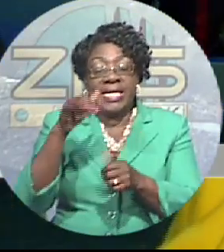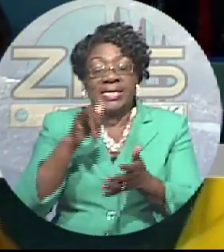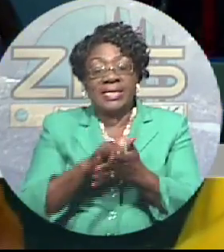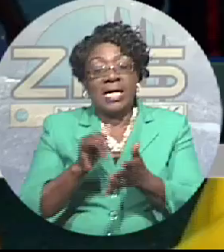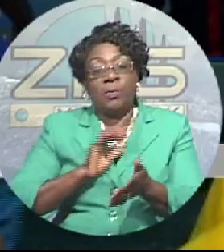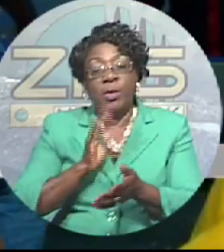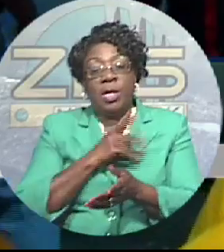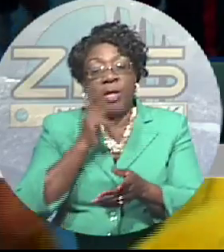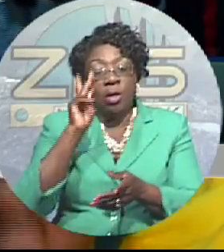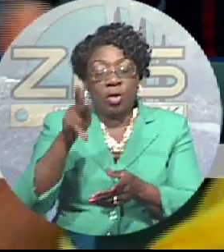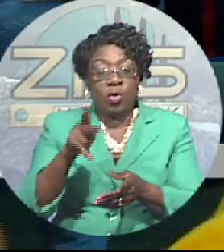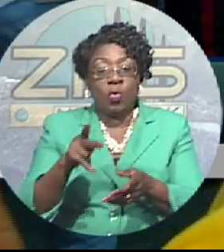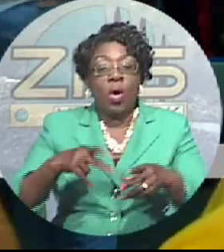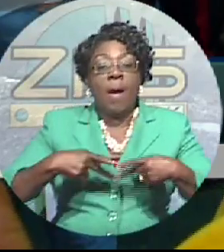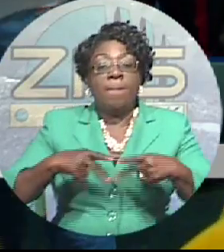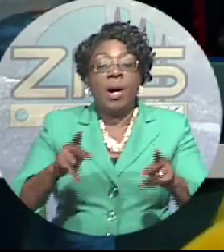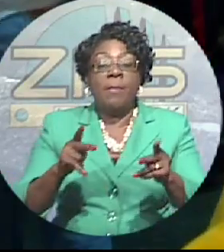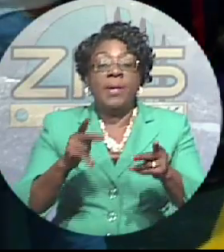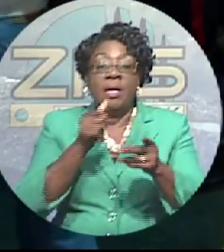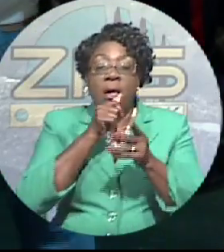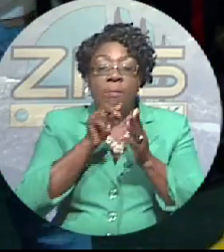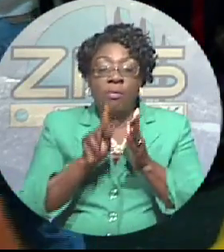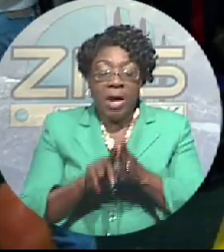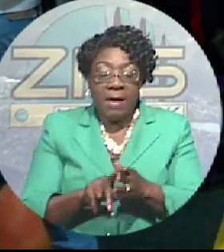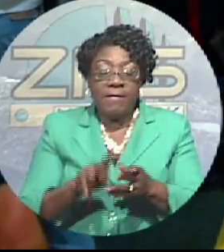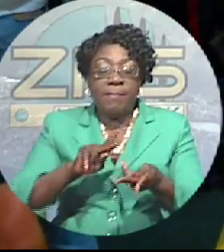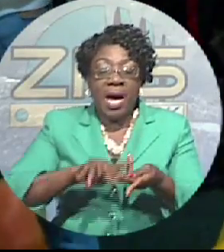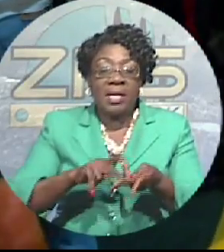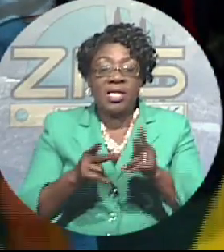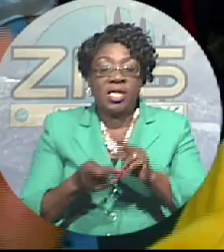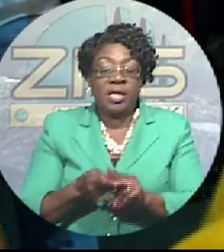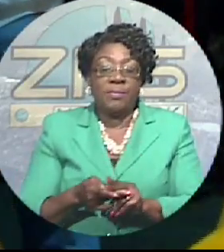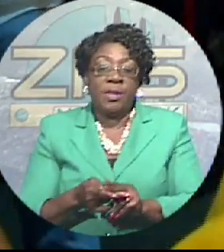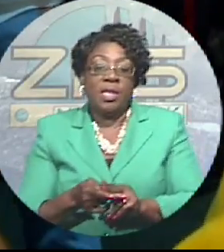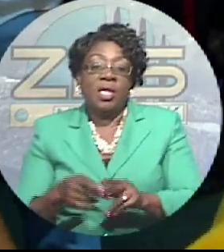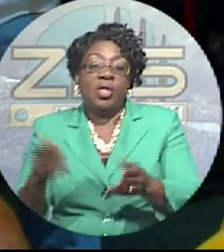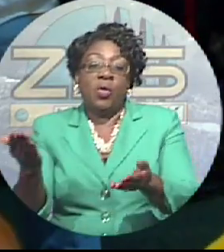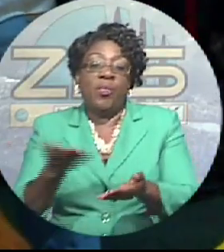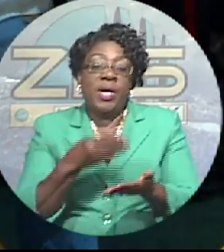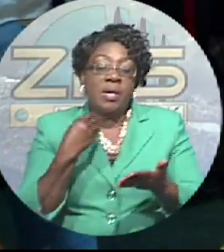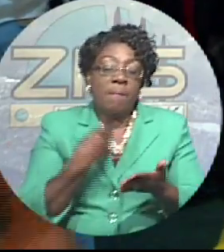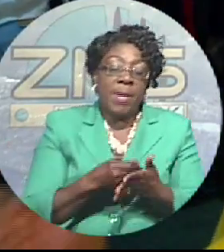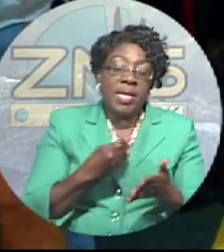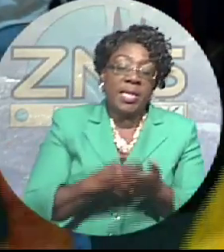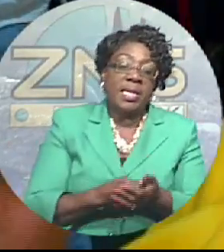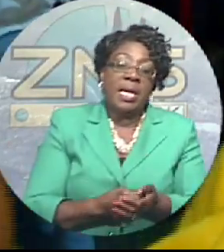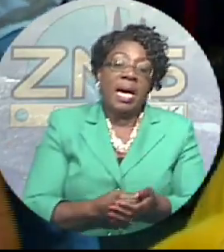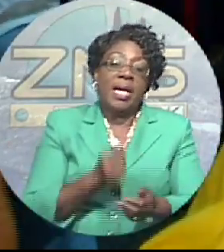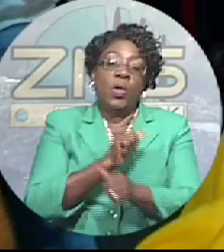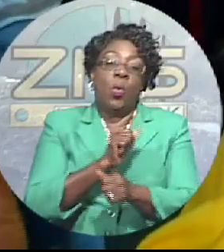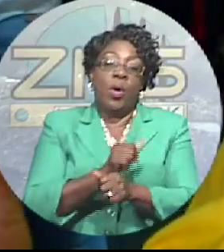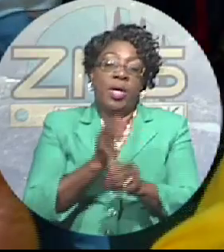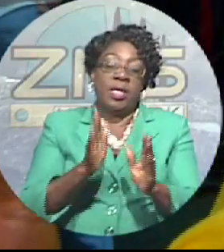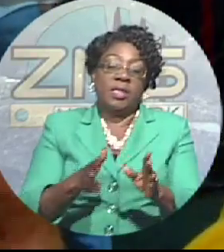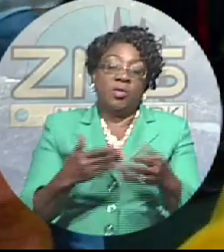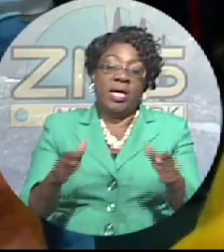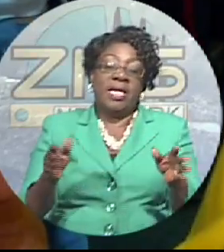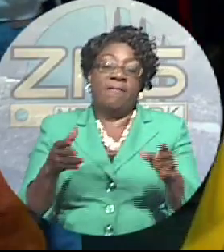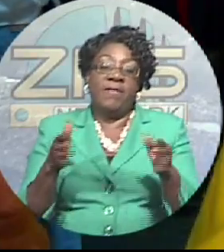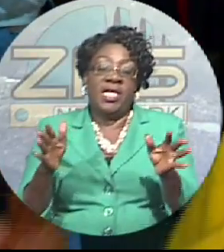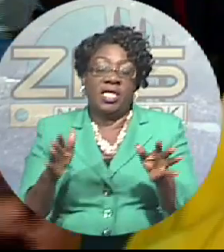to public-private partnership as a mechanism for doing that. Bahamas Striping has come along and done an